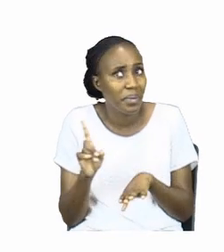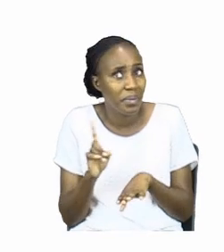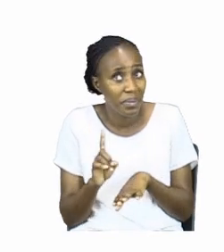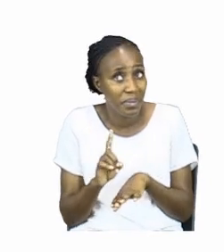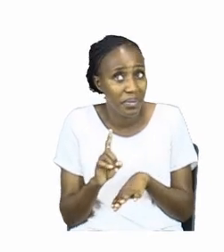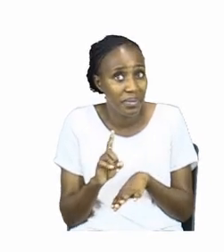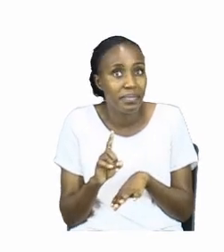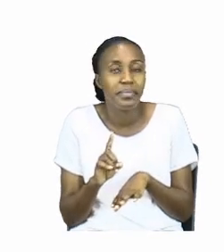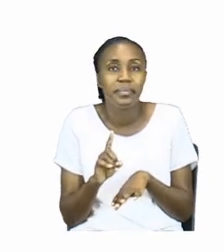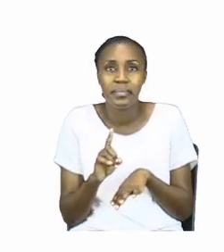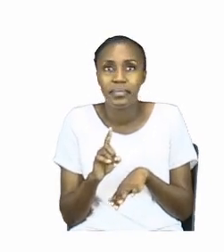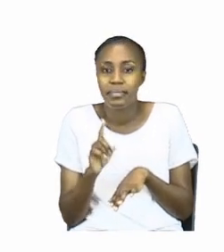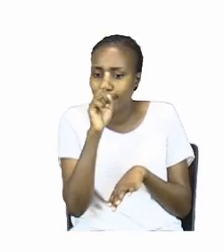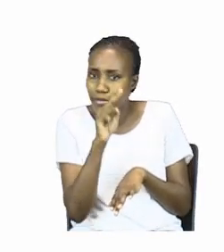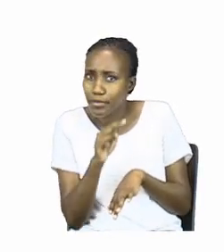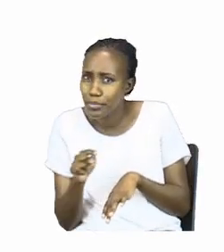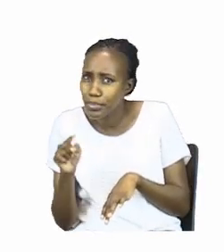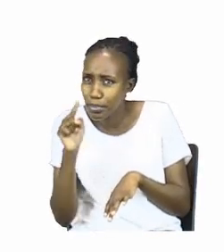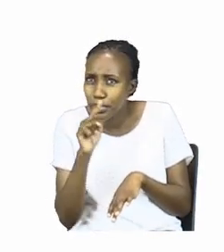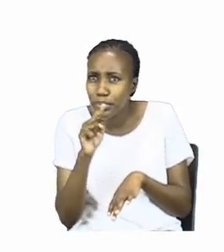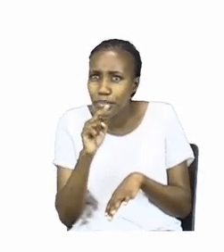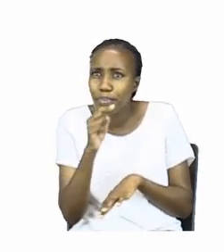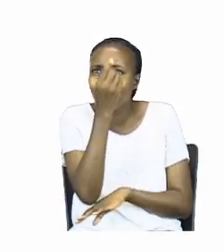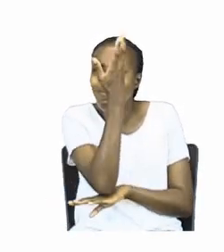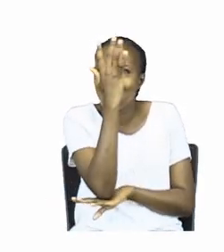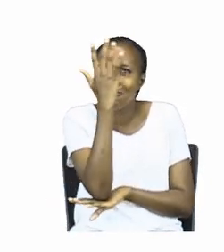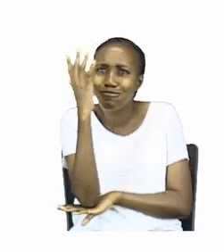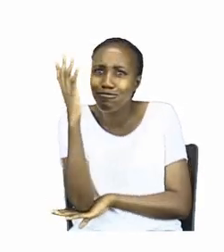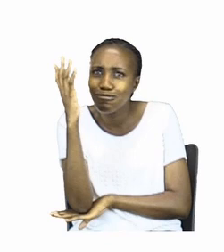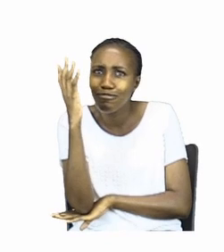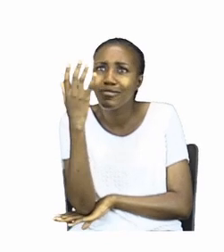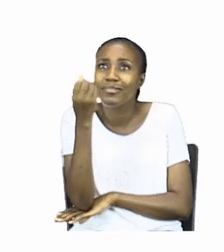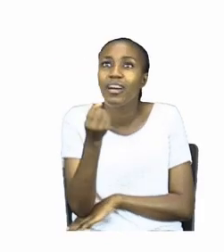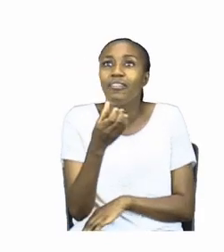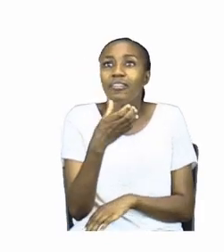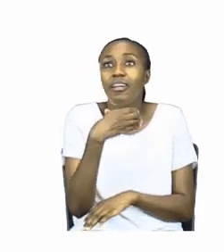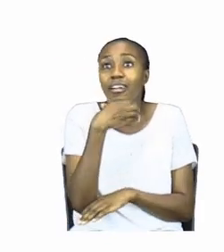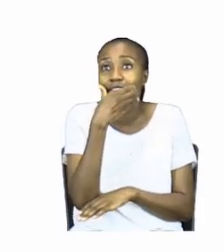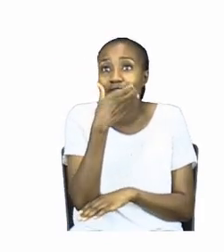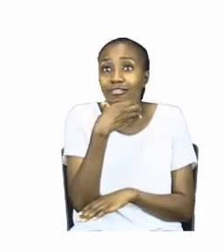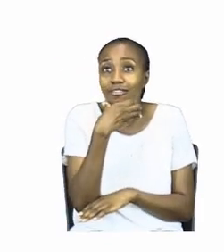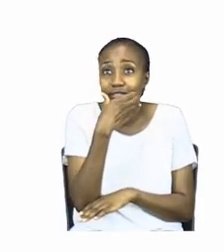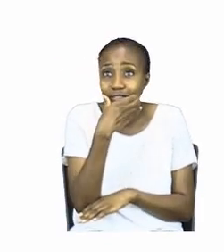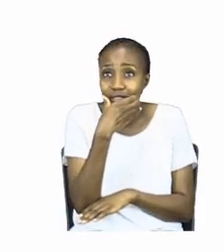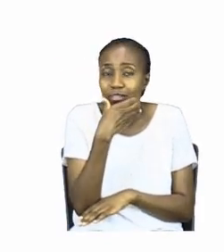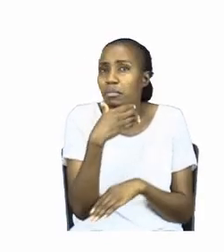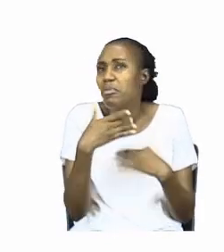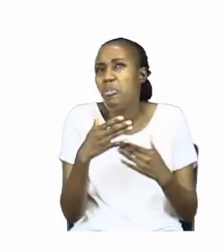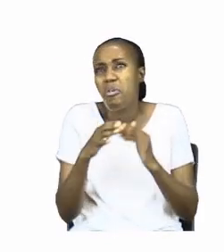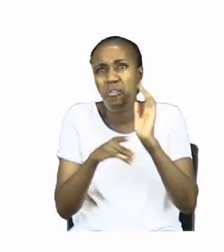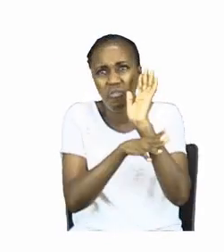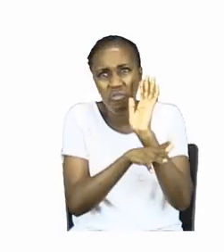that you have to circle all the trees which bear fruits with a blue crayon and